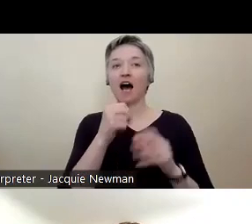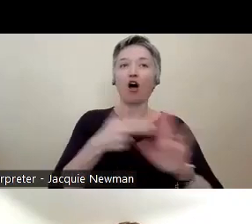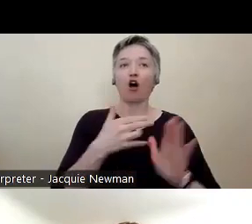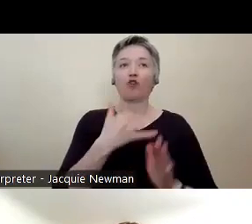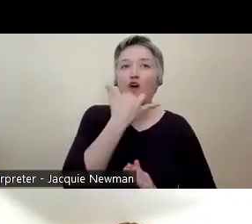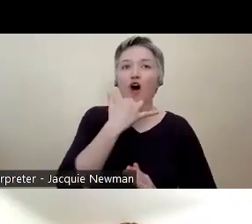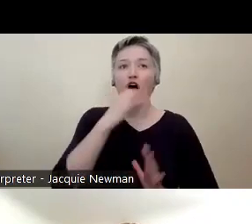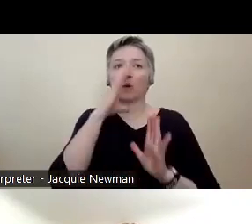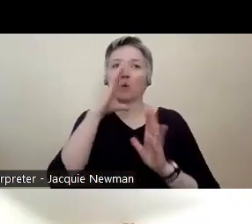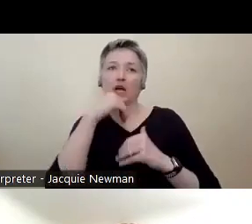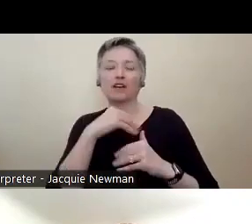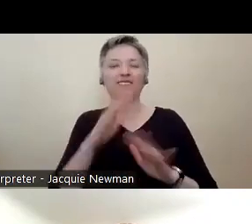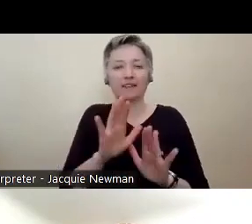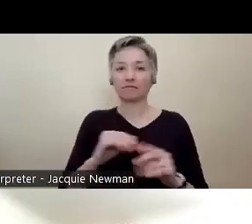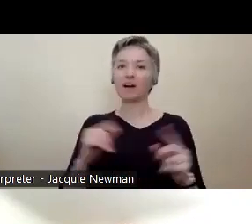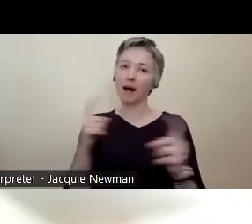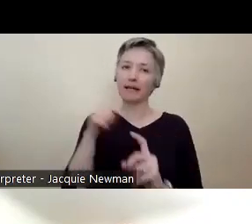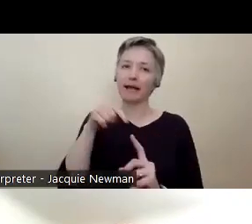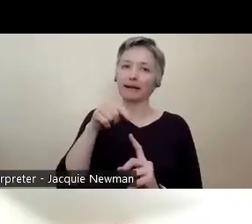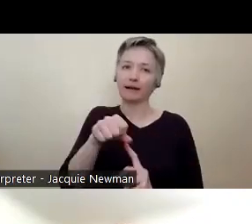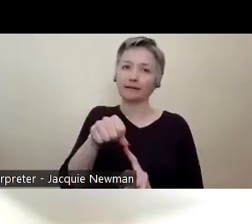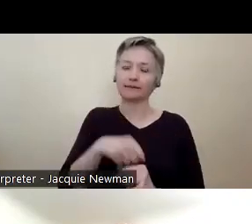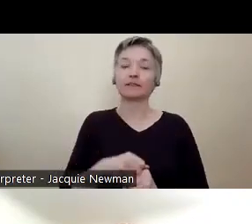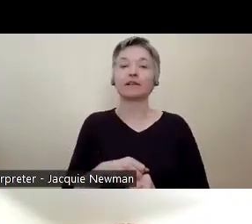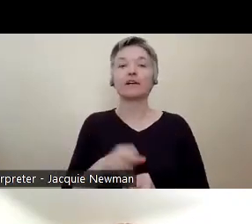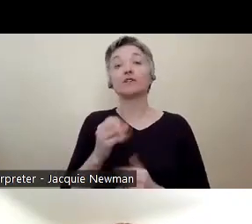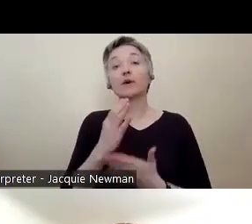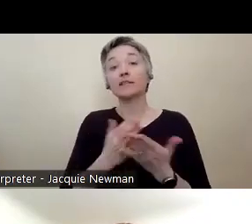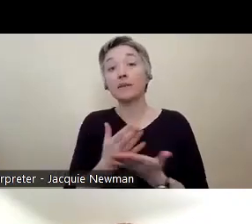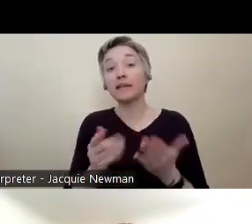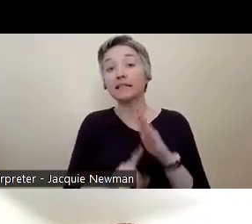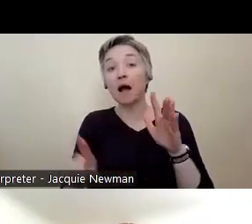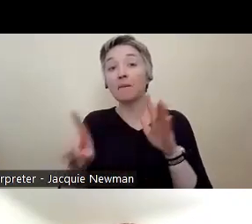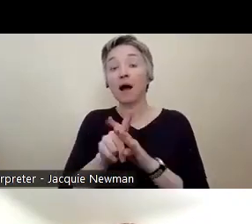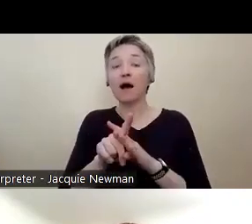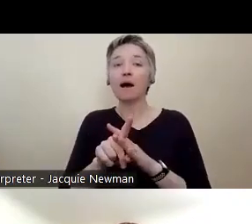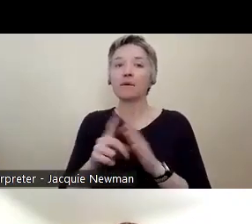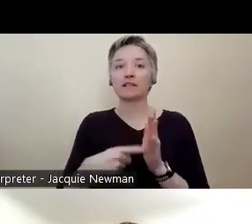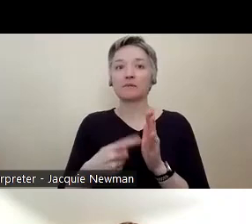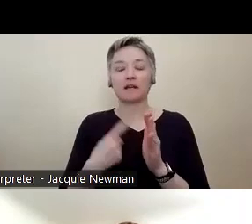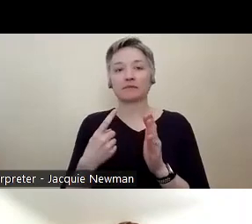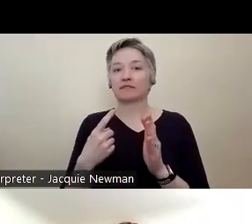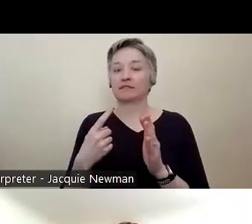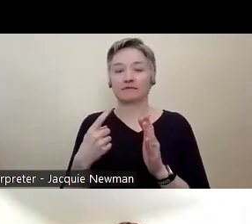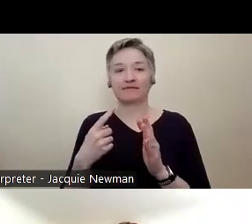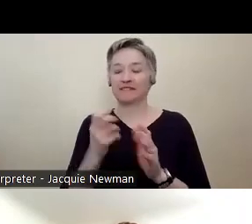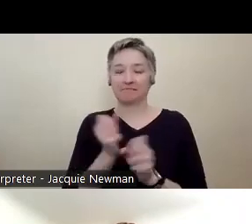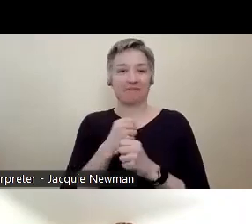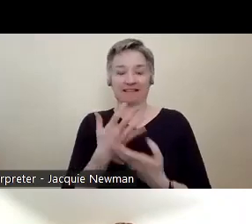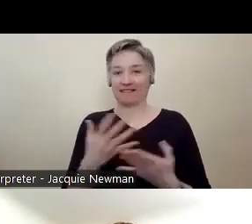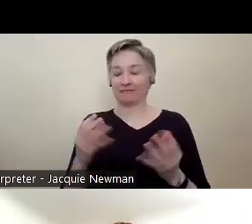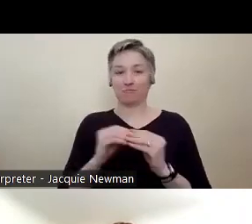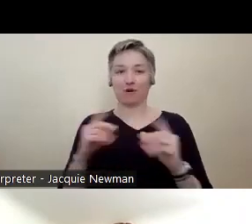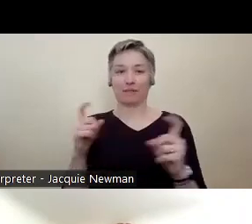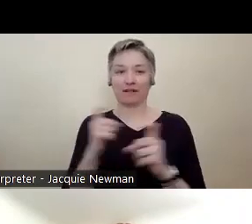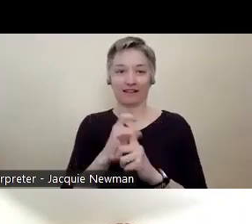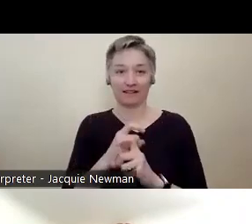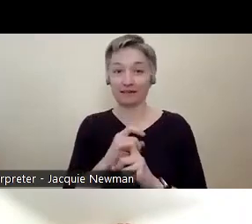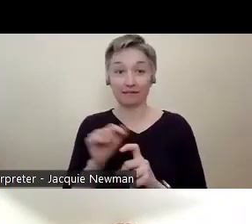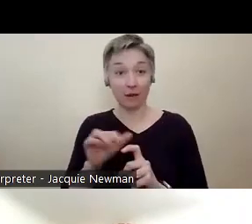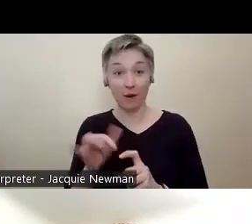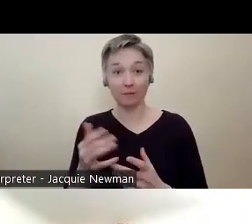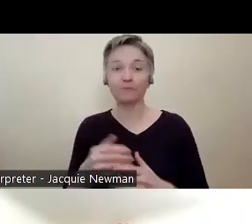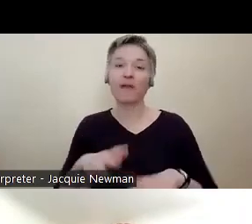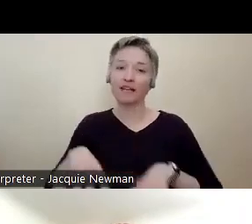complicated. So some things can come up that can kind of put a hitch in our ability to know this information. Adoption,